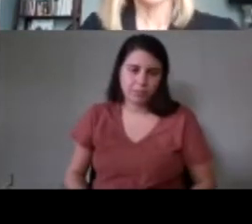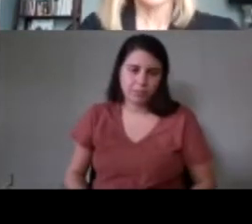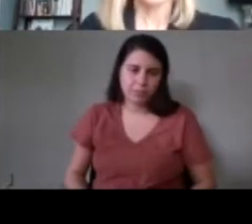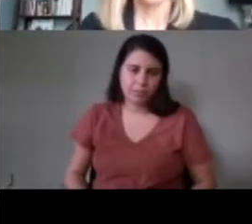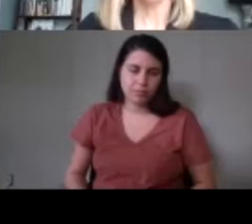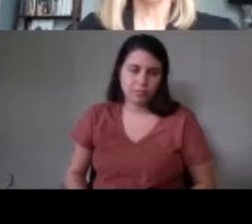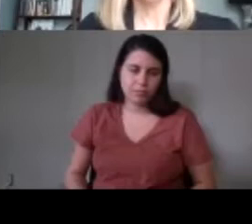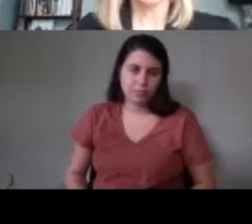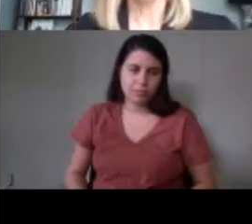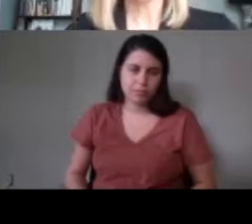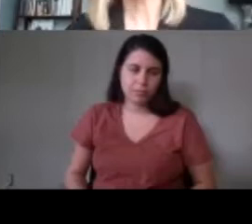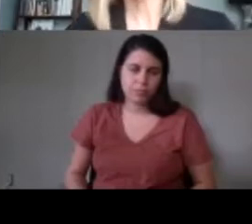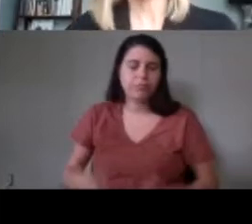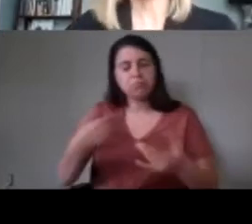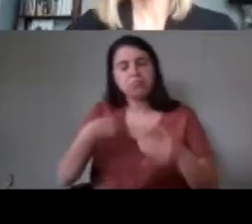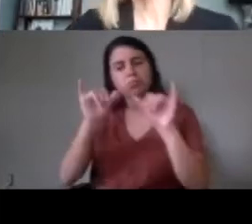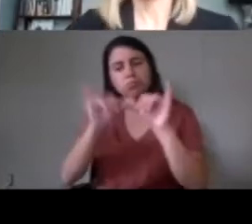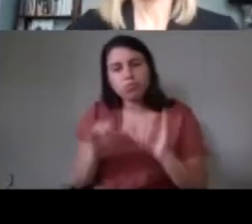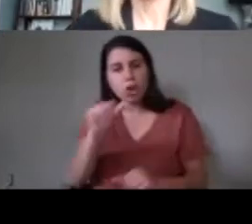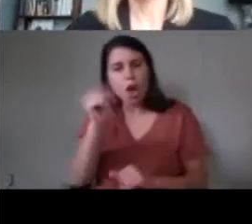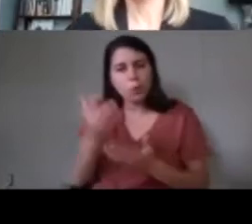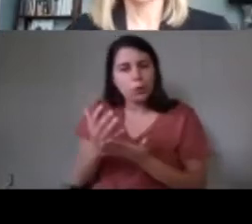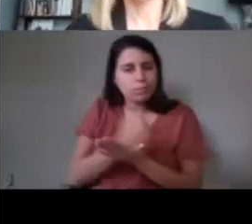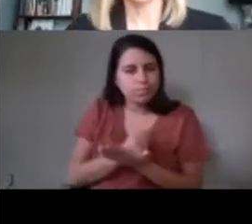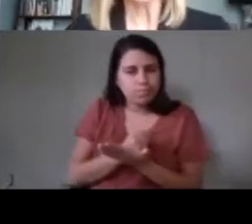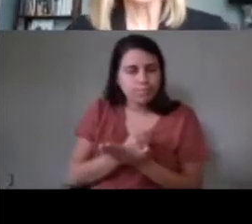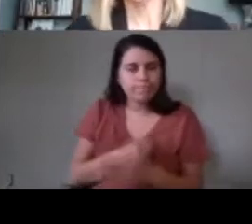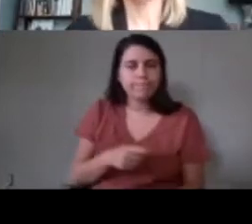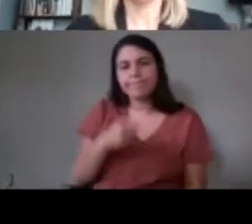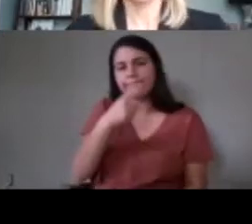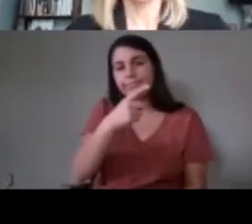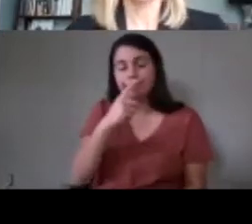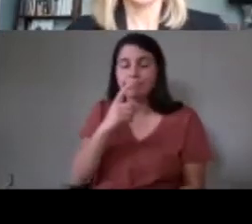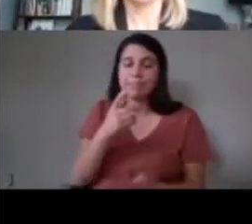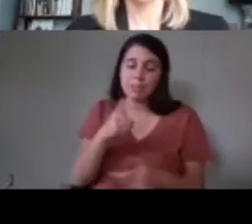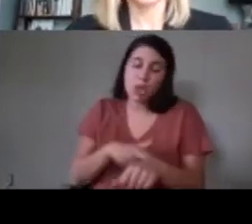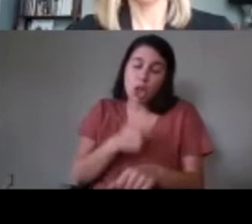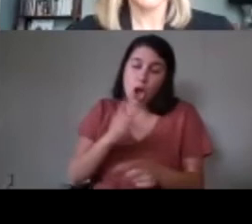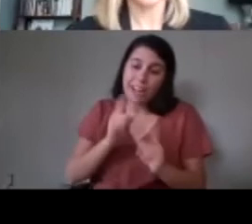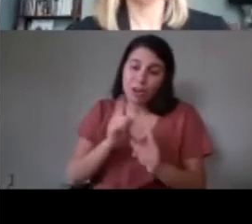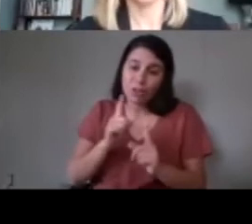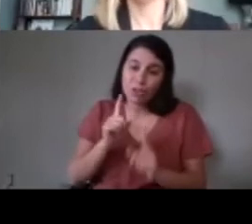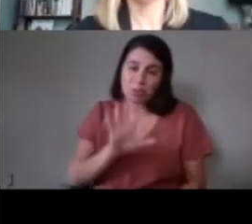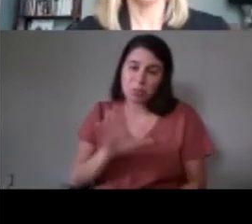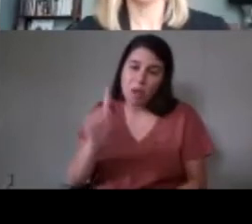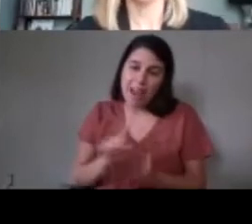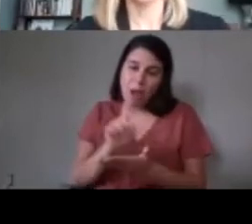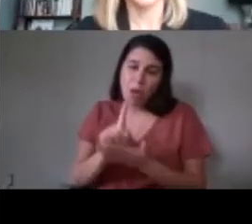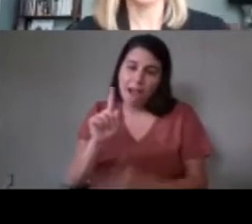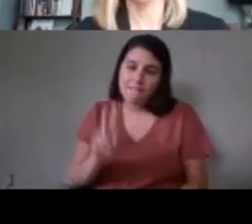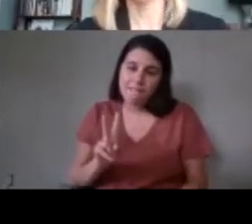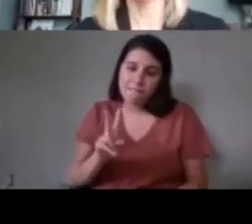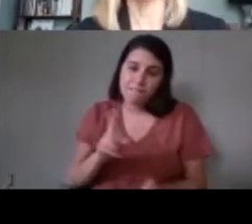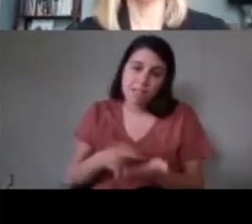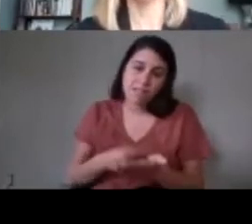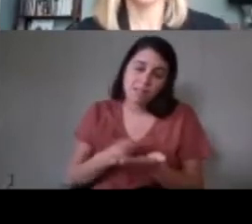Okay. And other measures that we collected. This was a rather lengthy interview that took around an hour and a half, sometimes up to 2